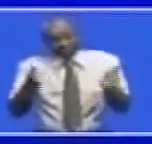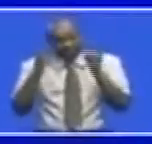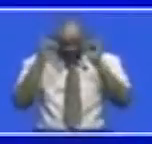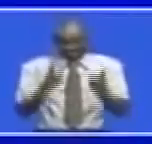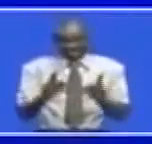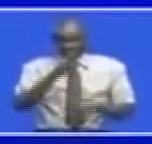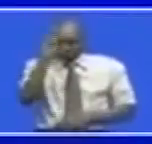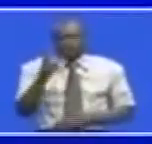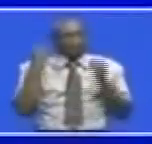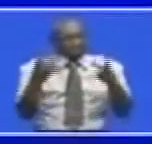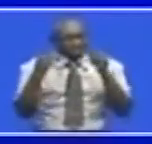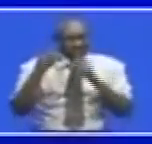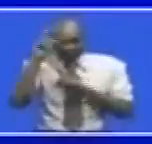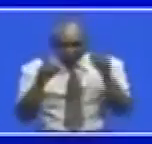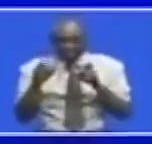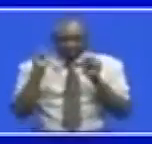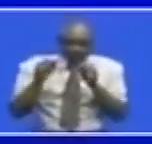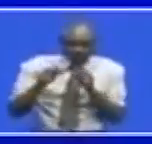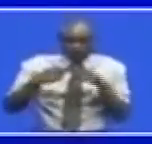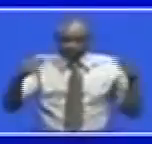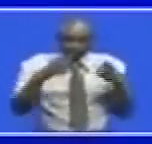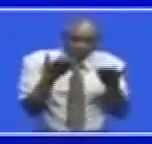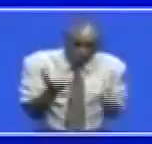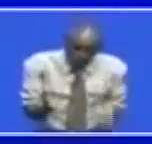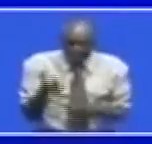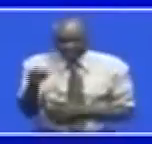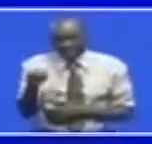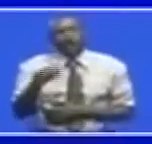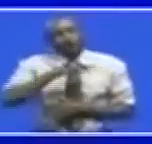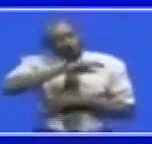question on the minds of so many, not just Tanzanians, but the entire region as well.